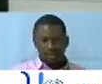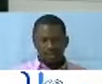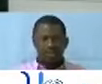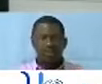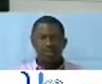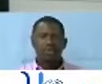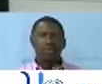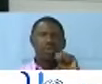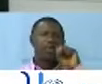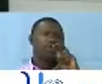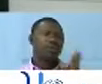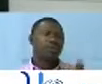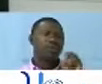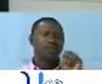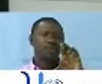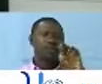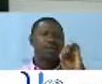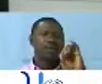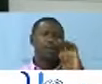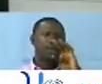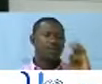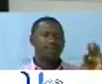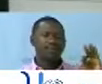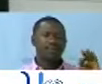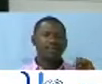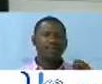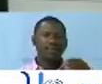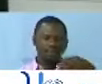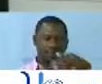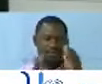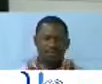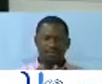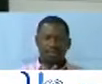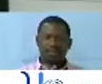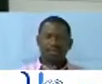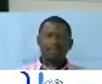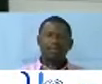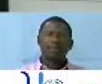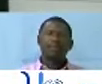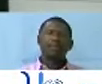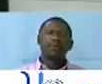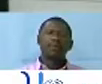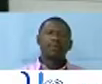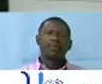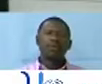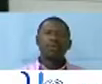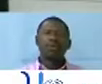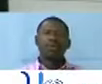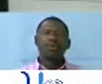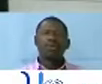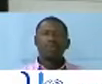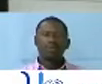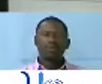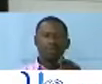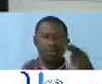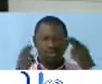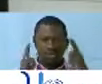ci sheriff department bi. And over an enforcement issue, I believe. Ci wali doxal nak lo